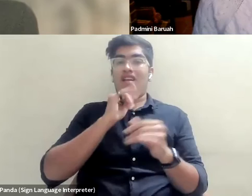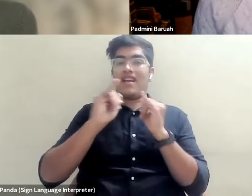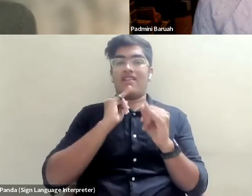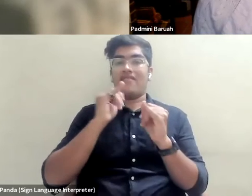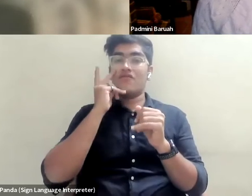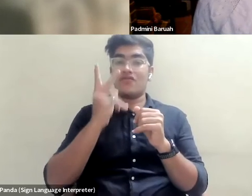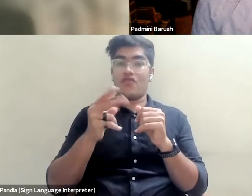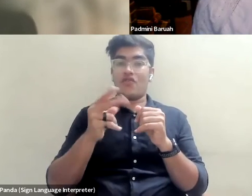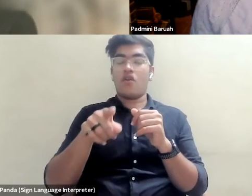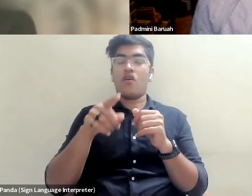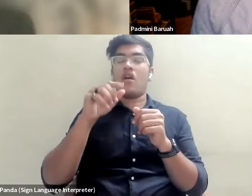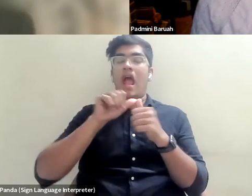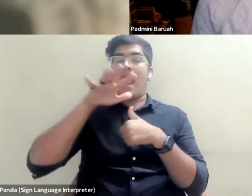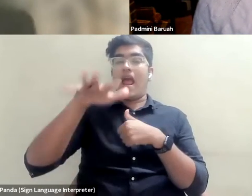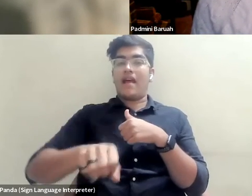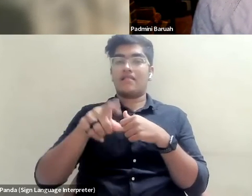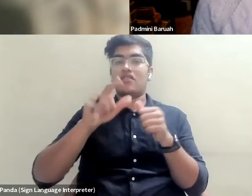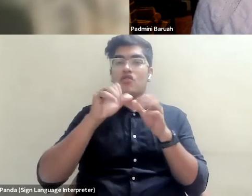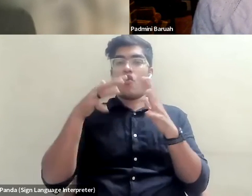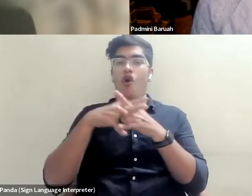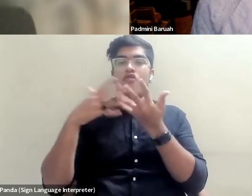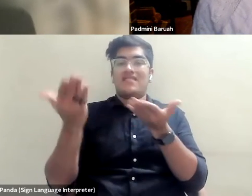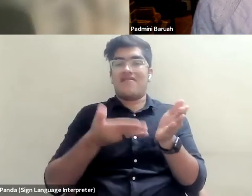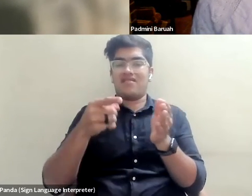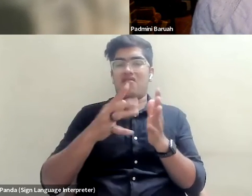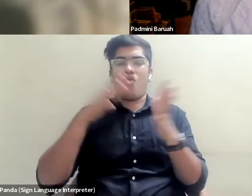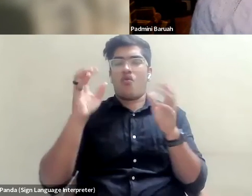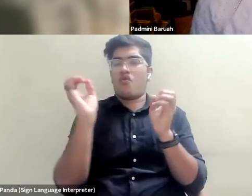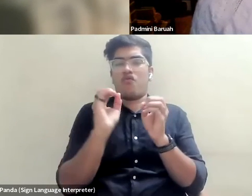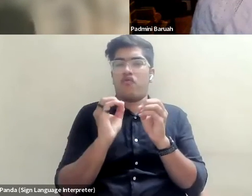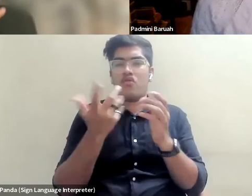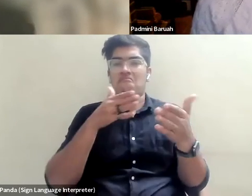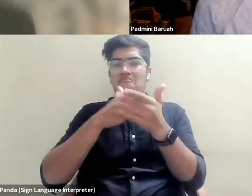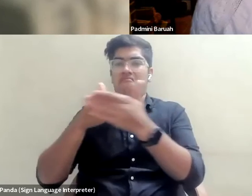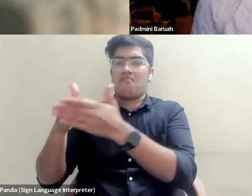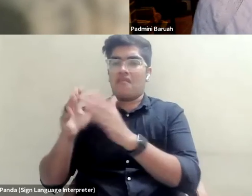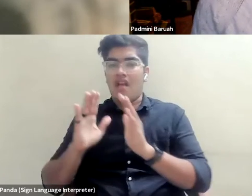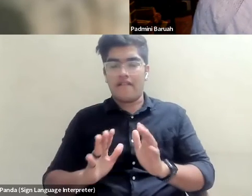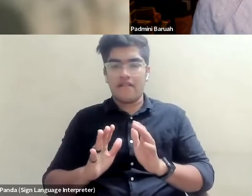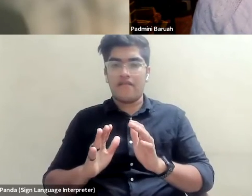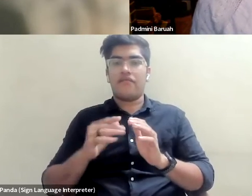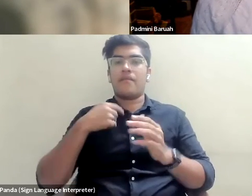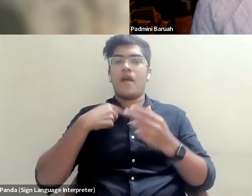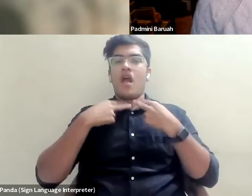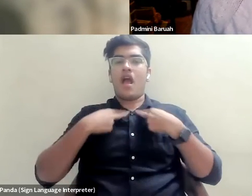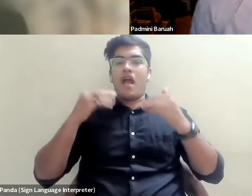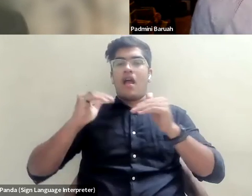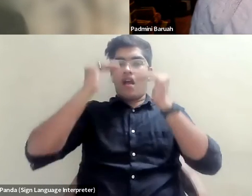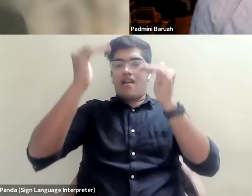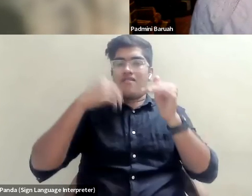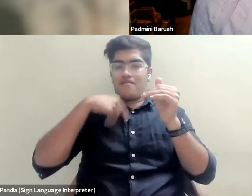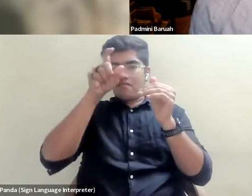are challenging. And then for instance, I was talking to a high court lawyer who said that